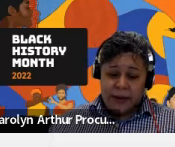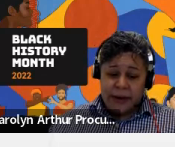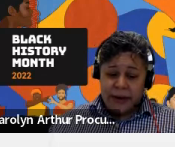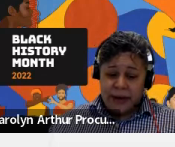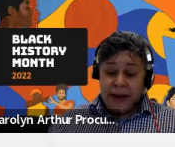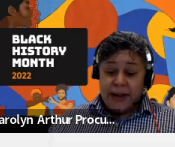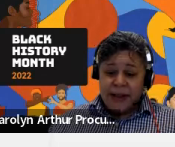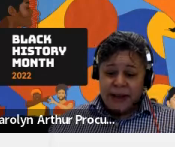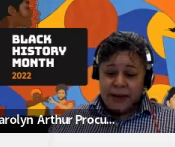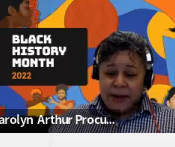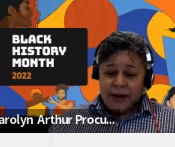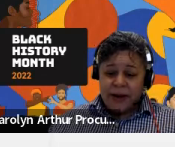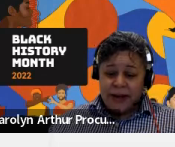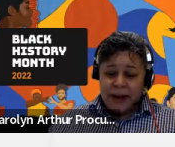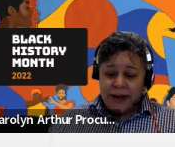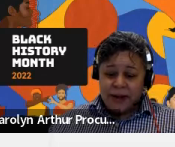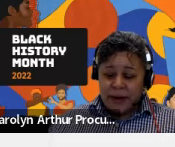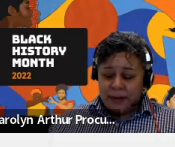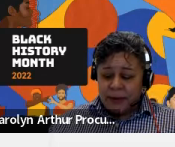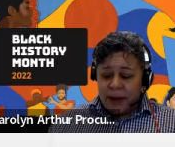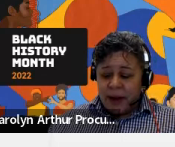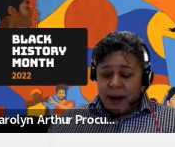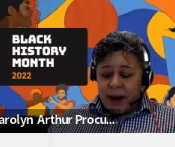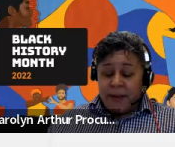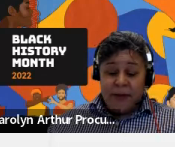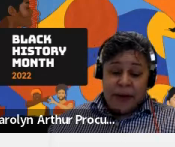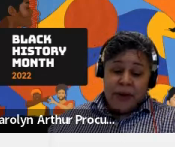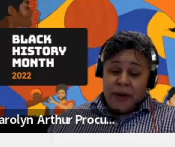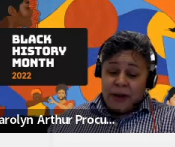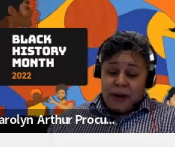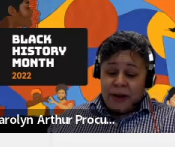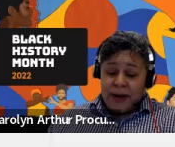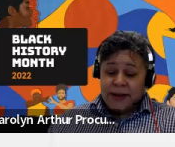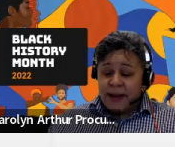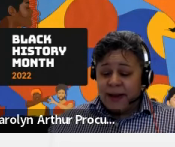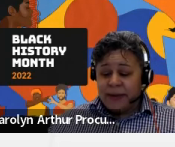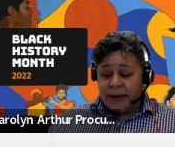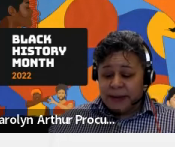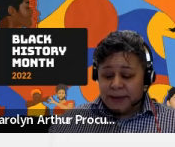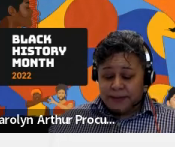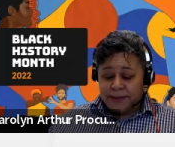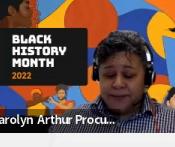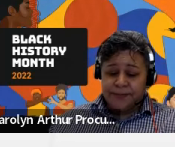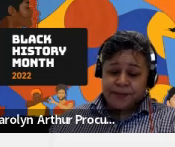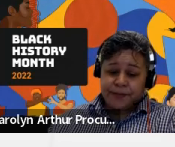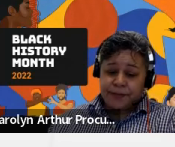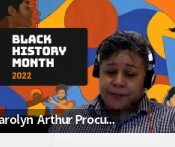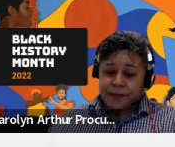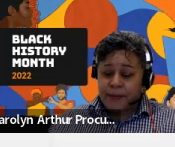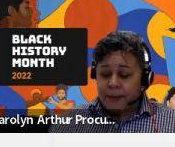to maybe take a look at that as well. If we could go to the next slide, please.